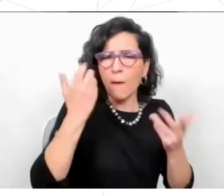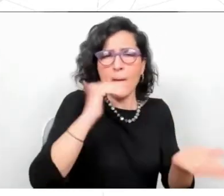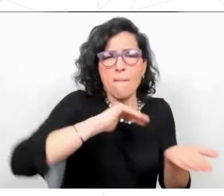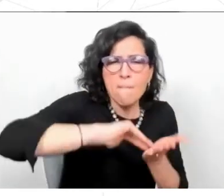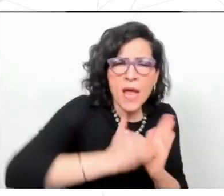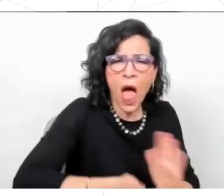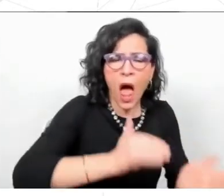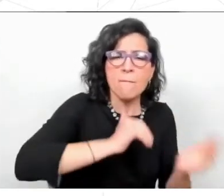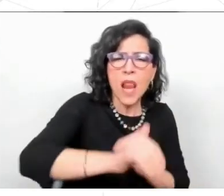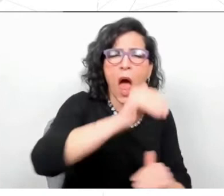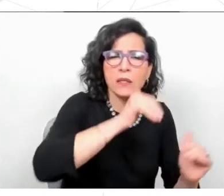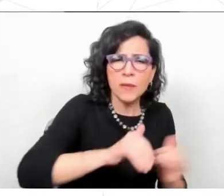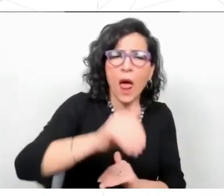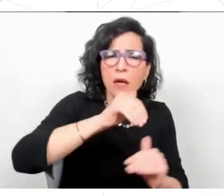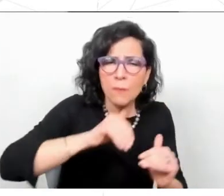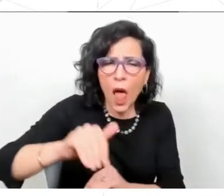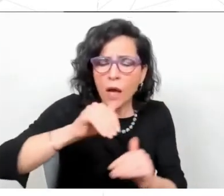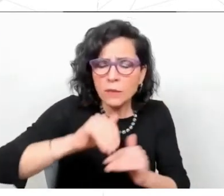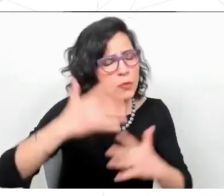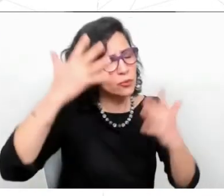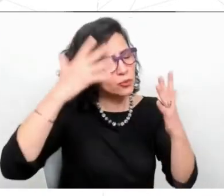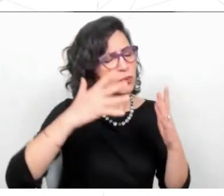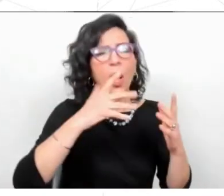not trillions of different combinations.